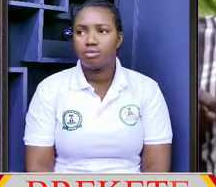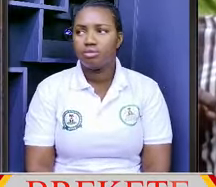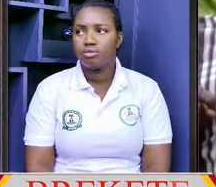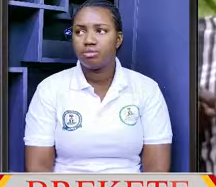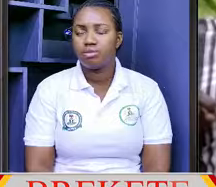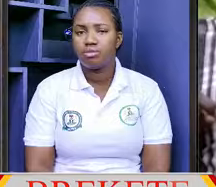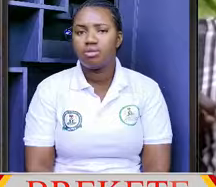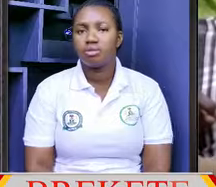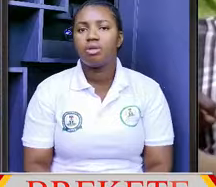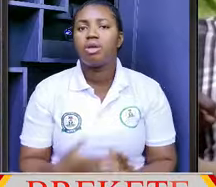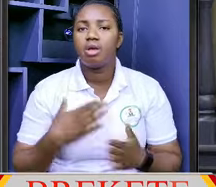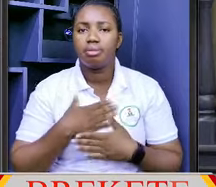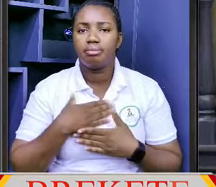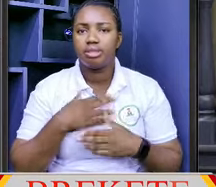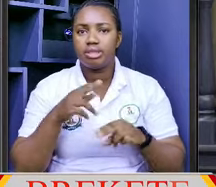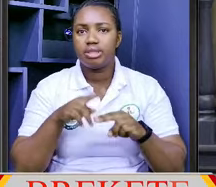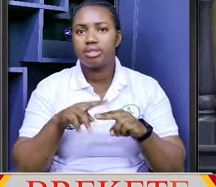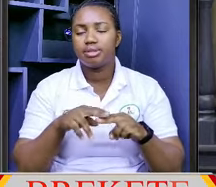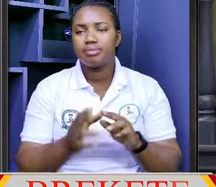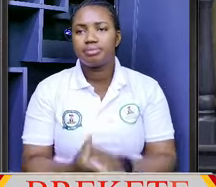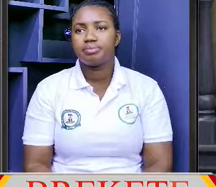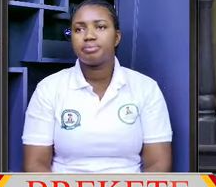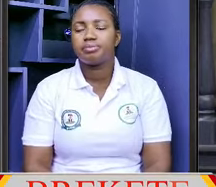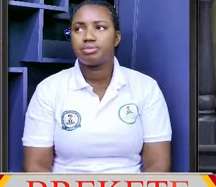Madam, please sit down.